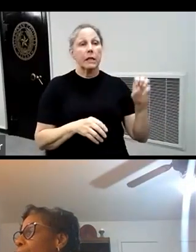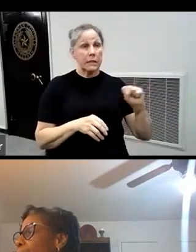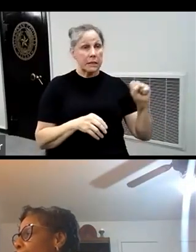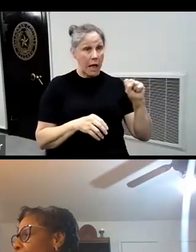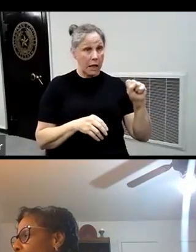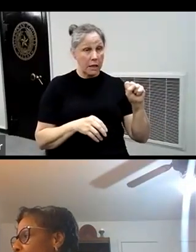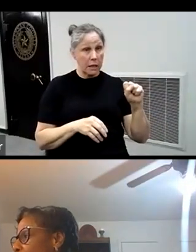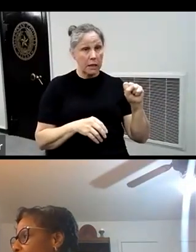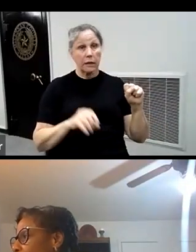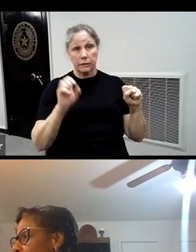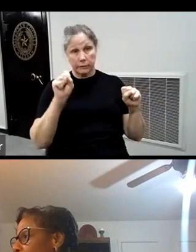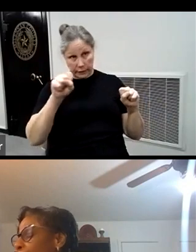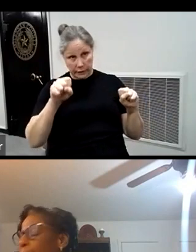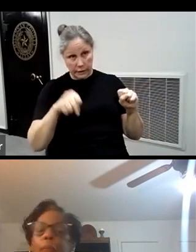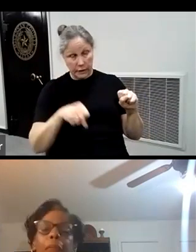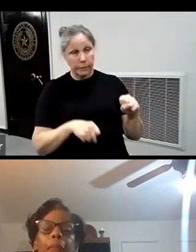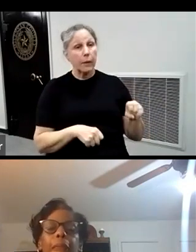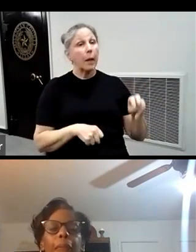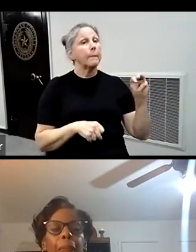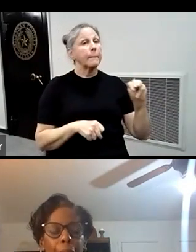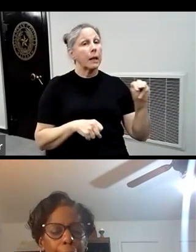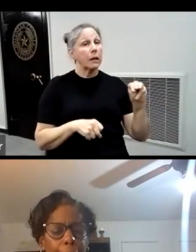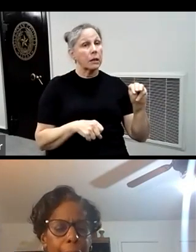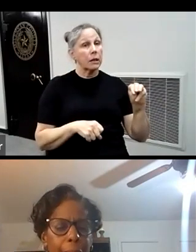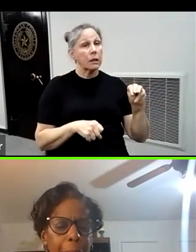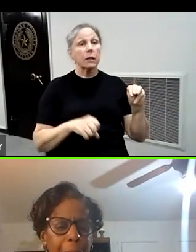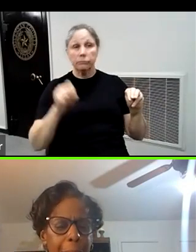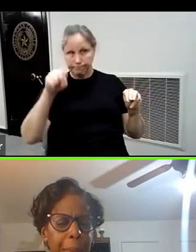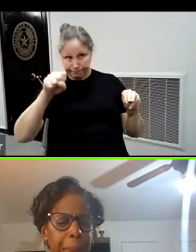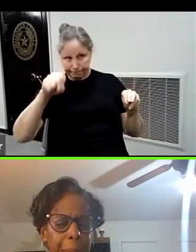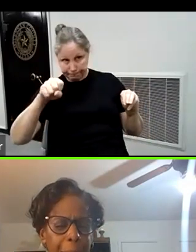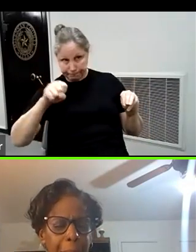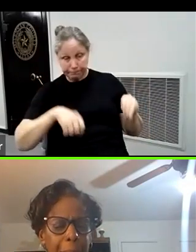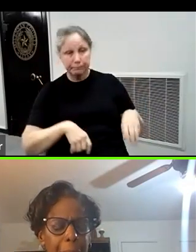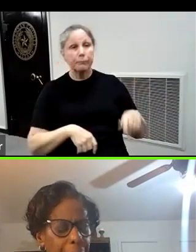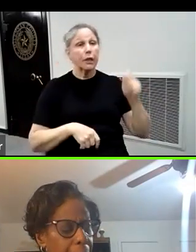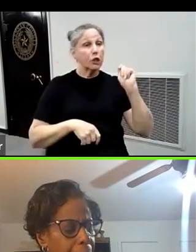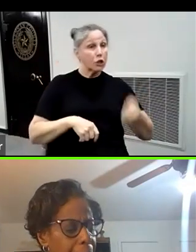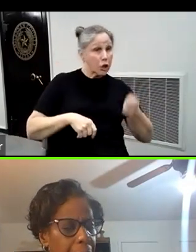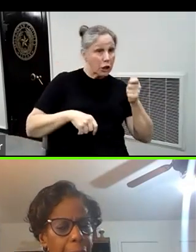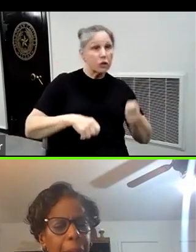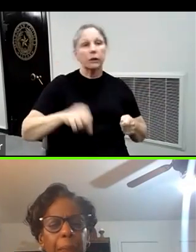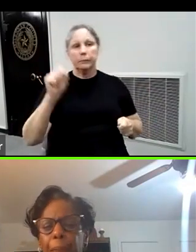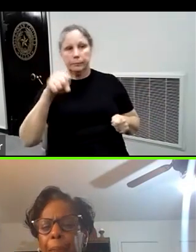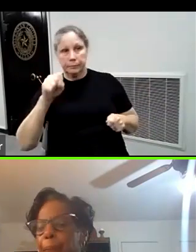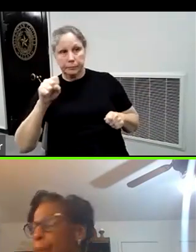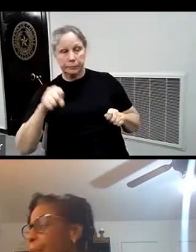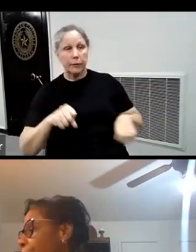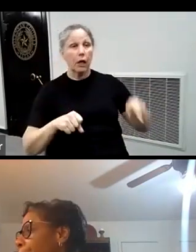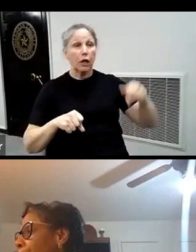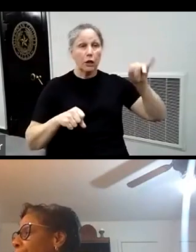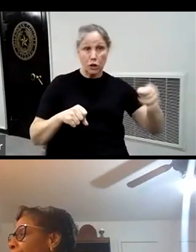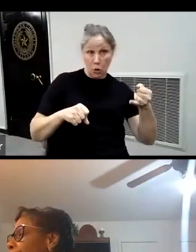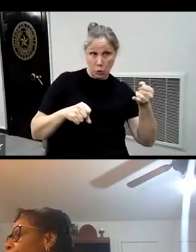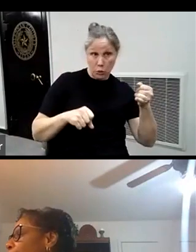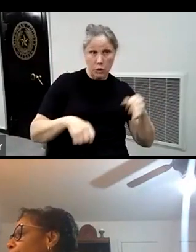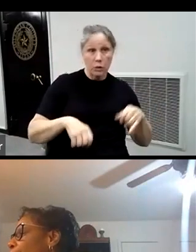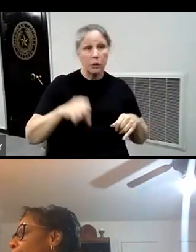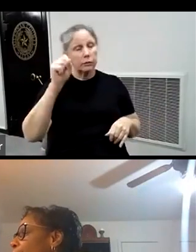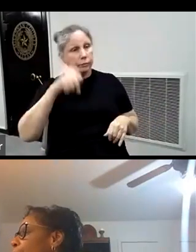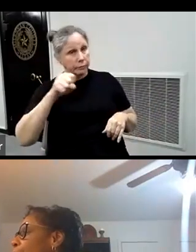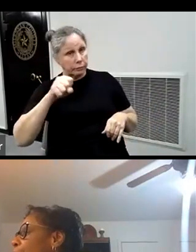Snell, Aye. Commissioner Miller, Aye. Judge Bolton, Aye. Commissioner Jones,